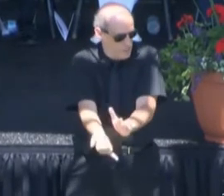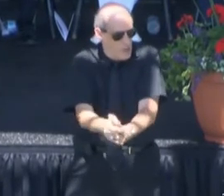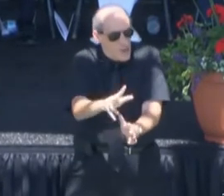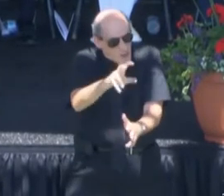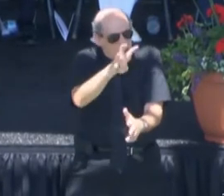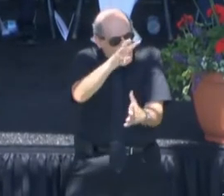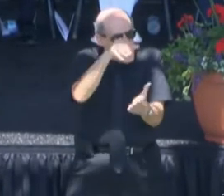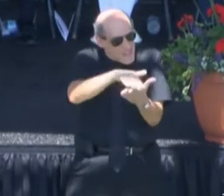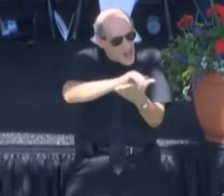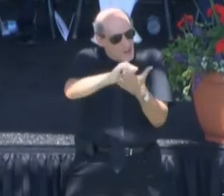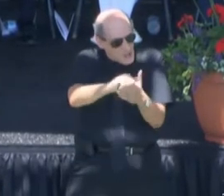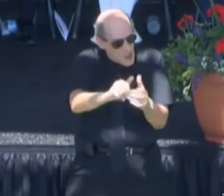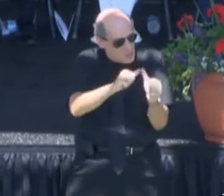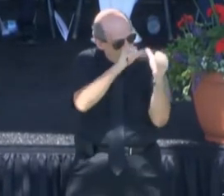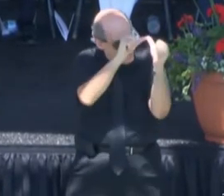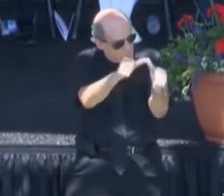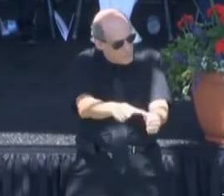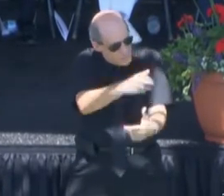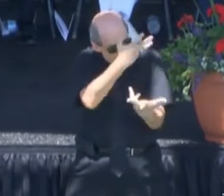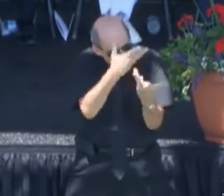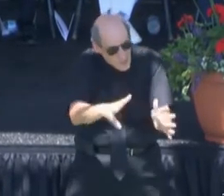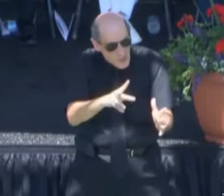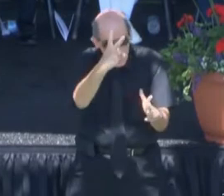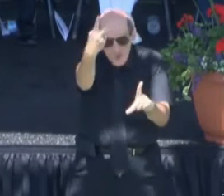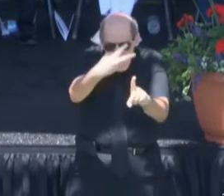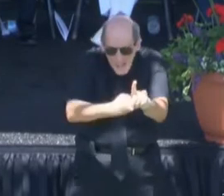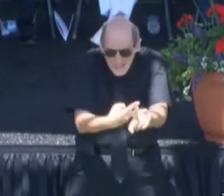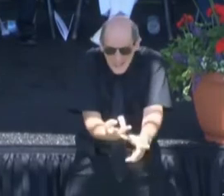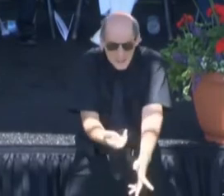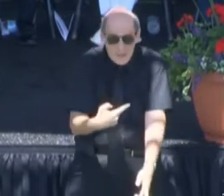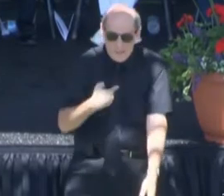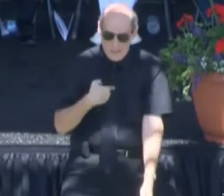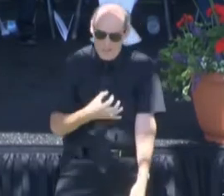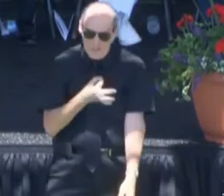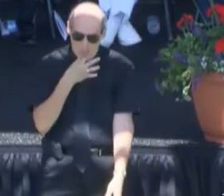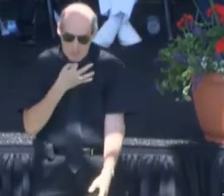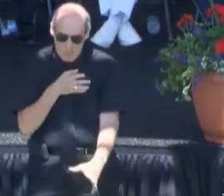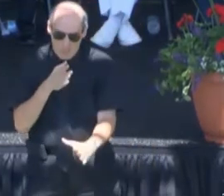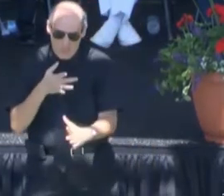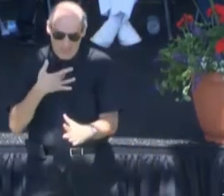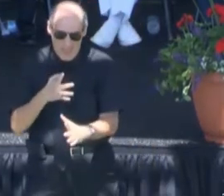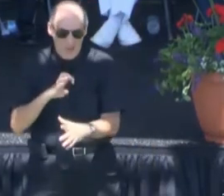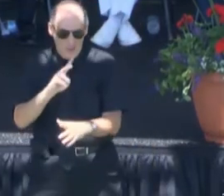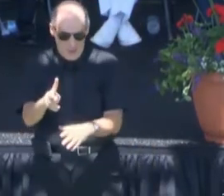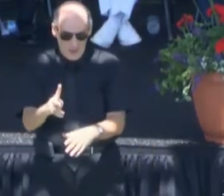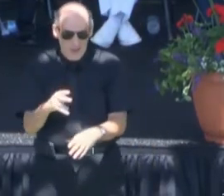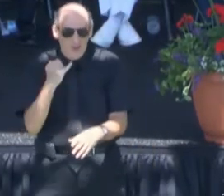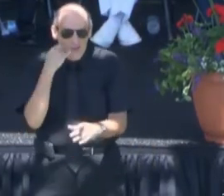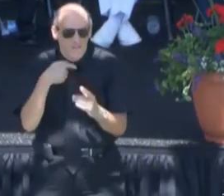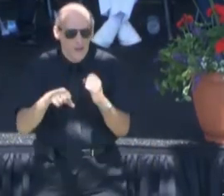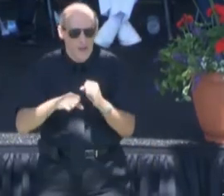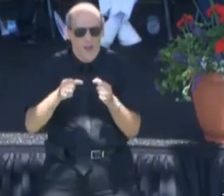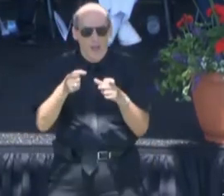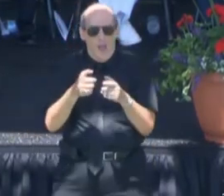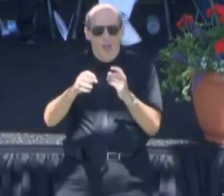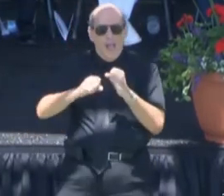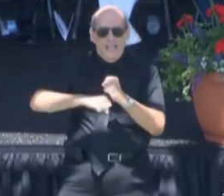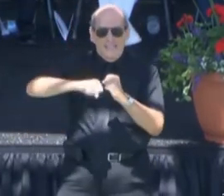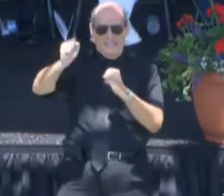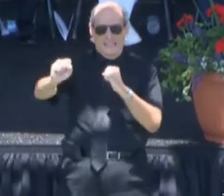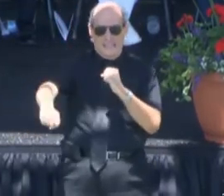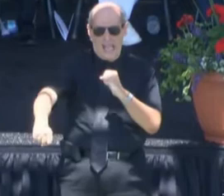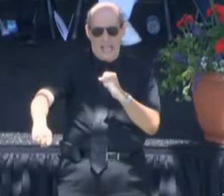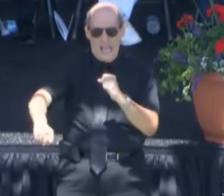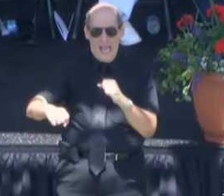$340,000 worth of work in 2 months, just 3 midshipmen. Now I'm a decky, so if I extrapolate that